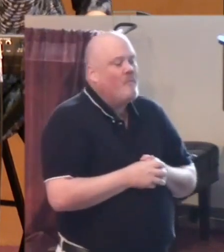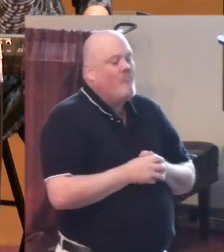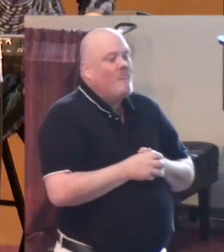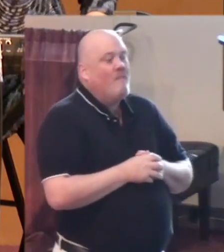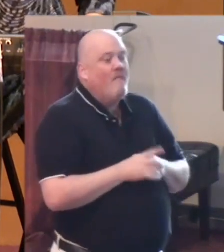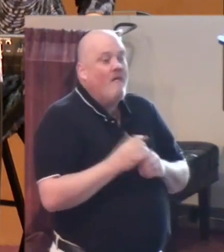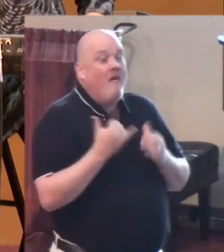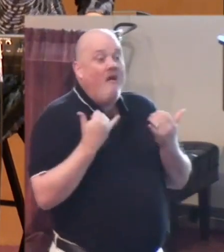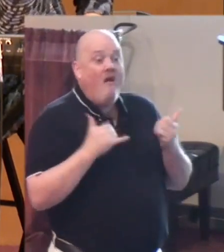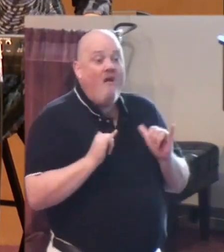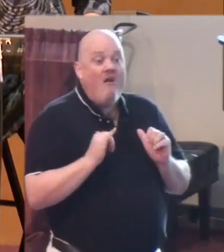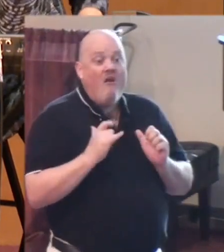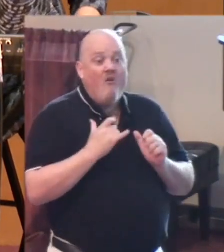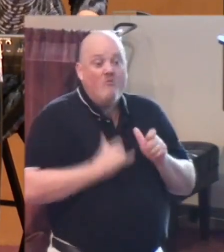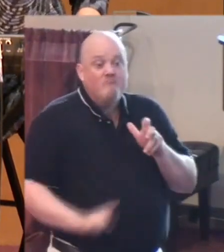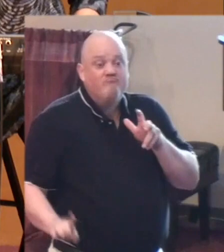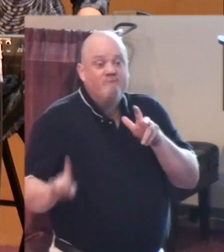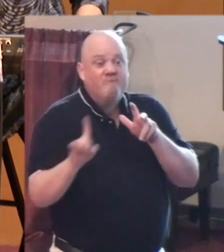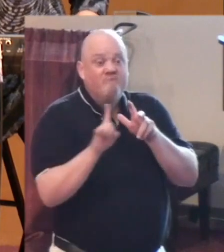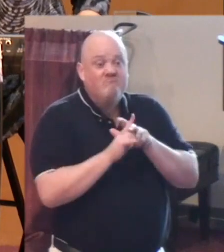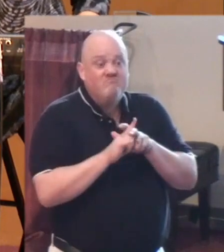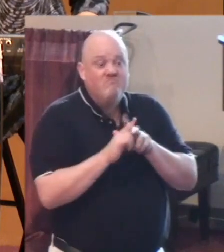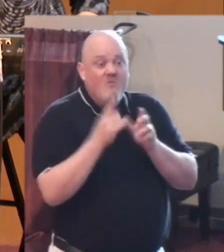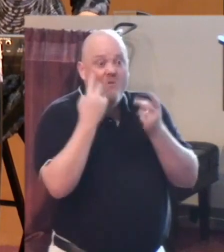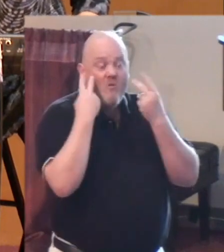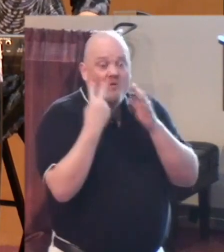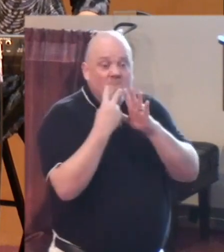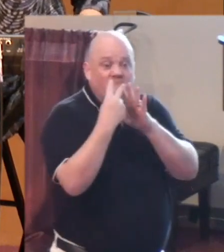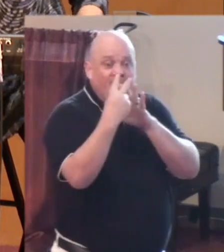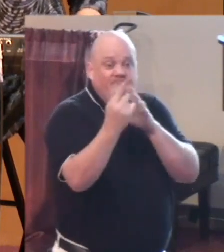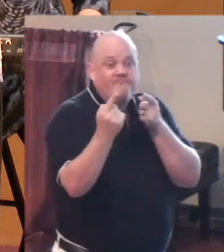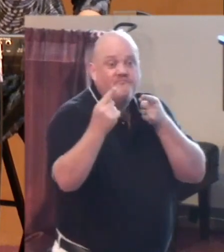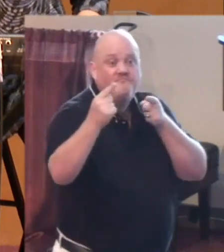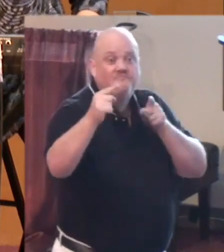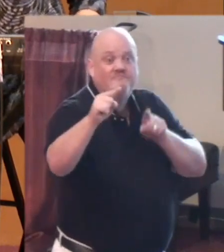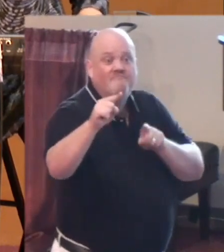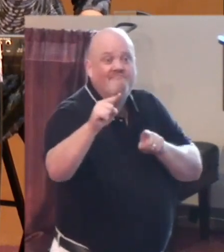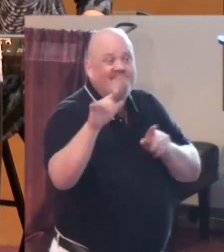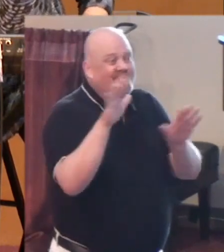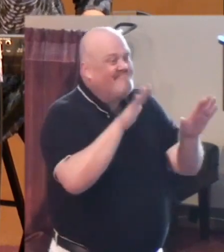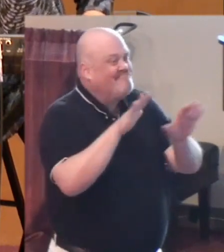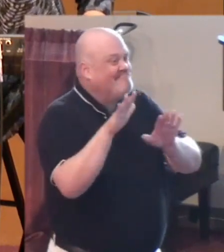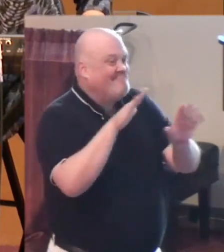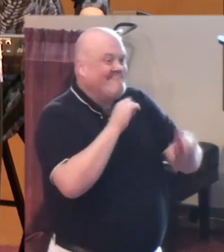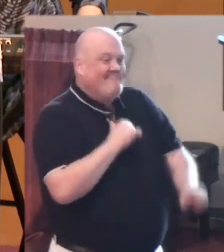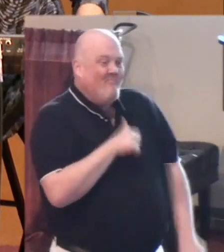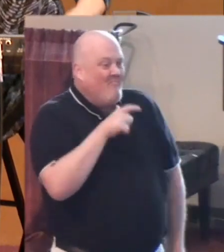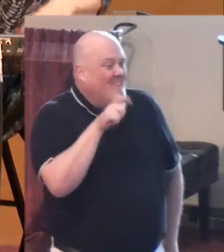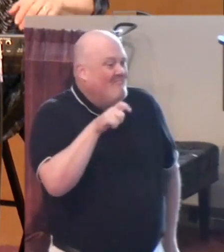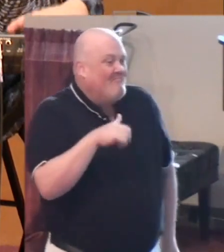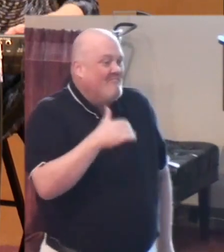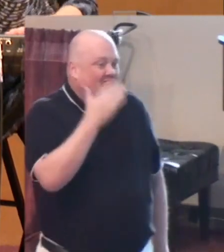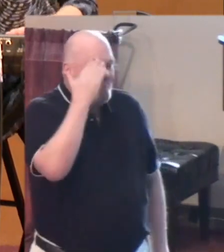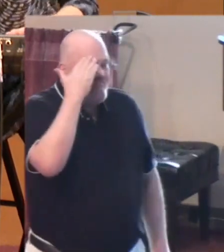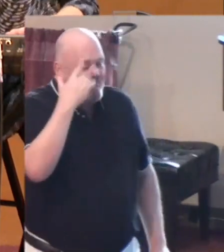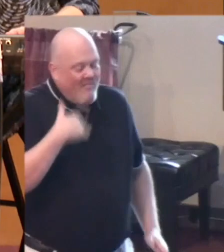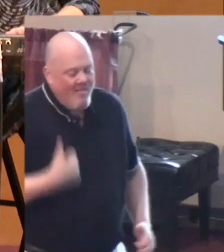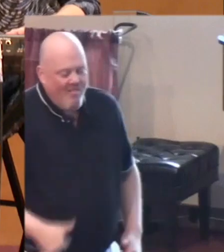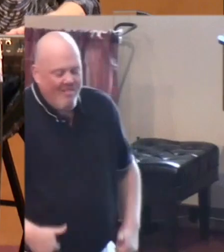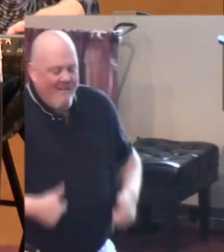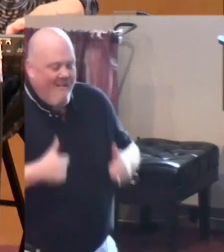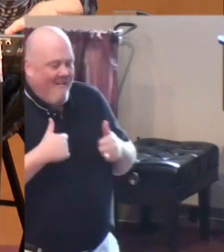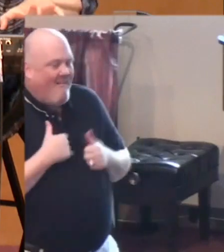How it's gonna turn out is not for us to know, no. Life's a mystery,